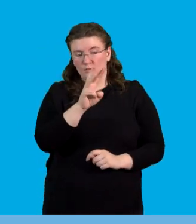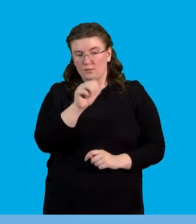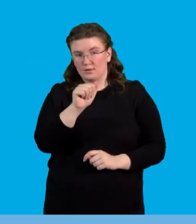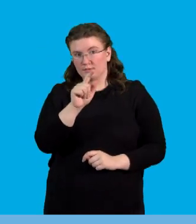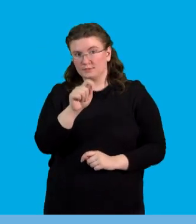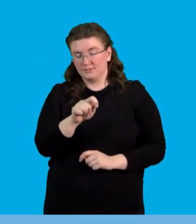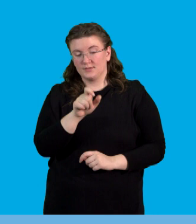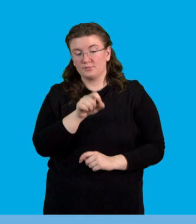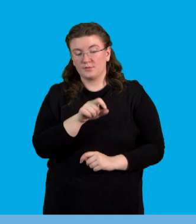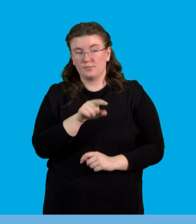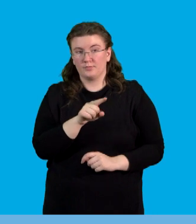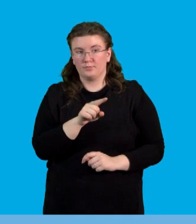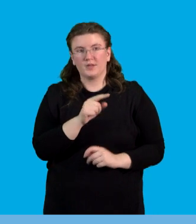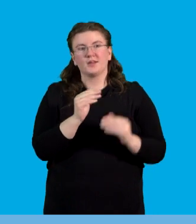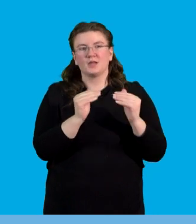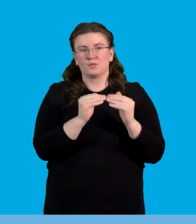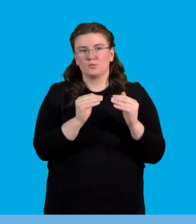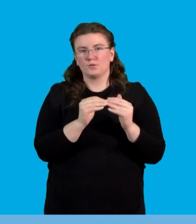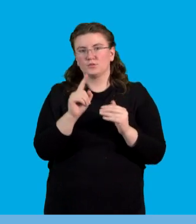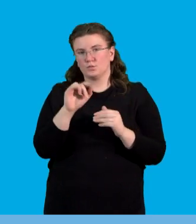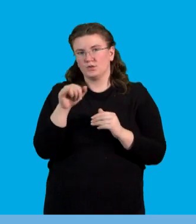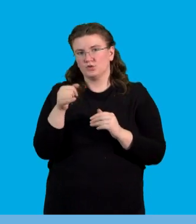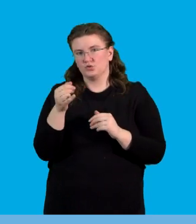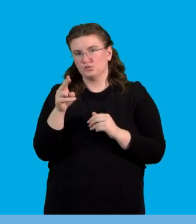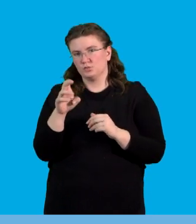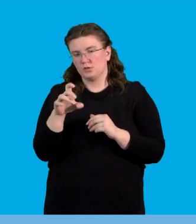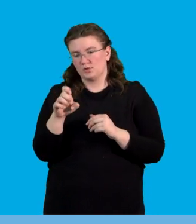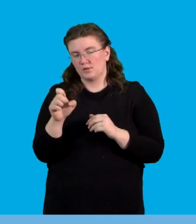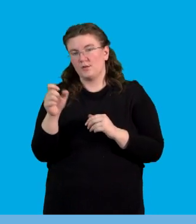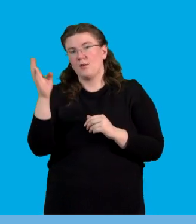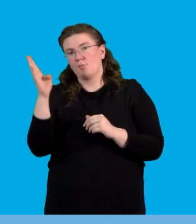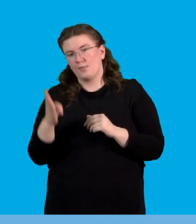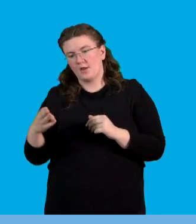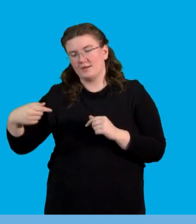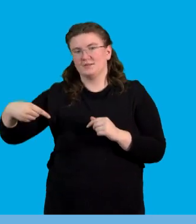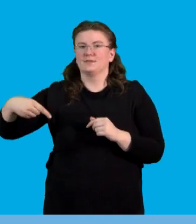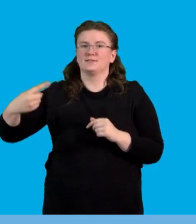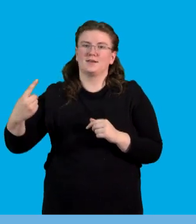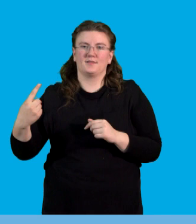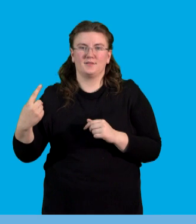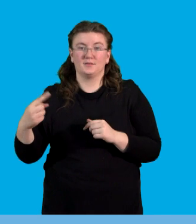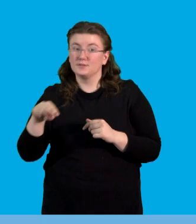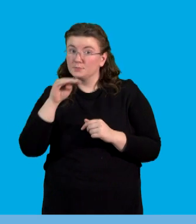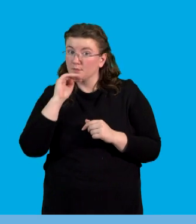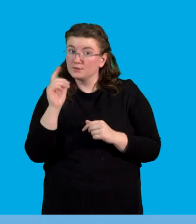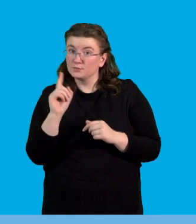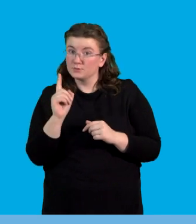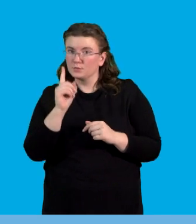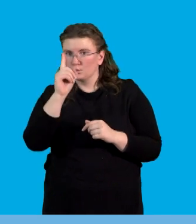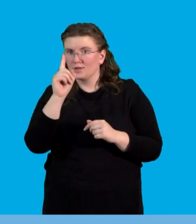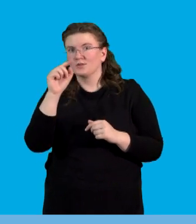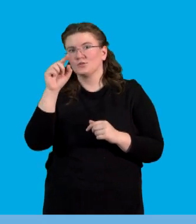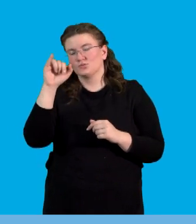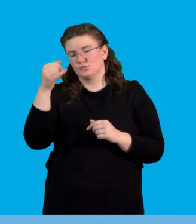watt, as we have said, it is 1 joule per second, which means it's 1 joule over